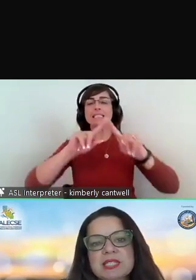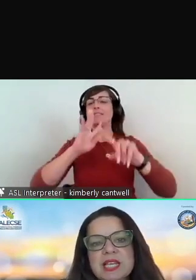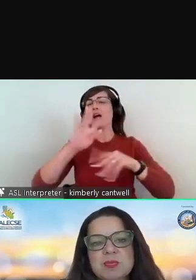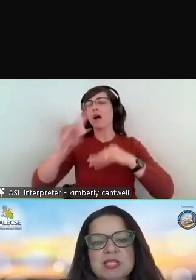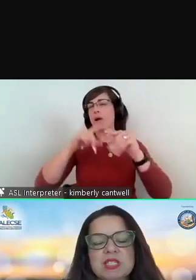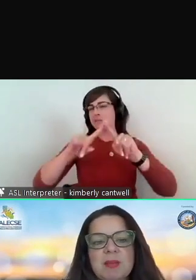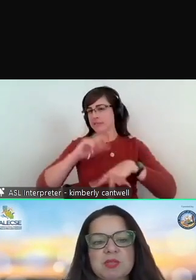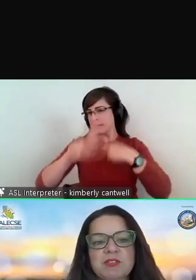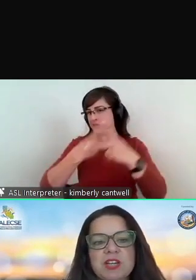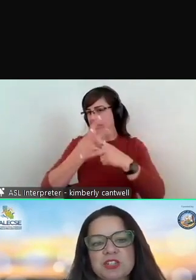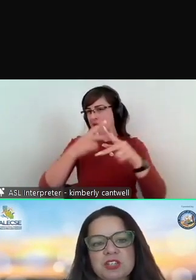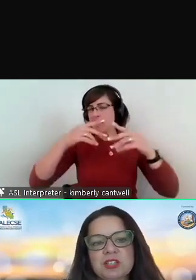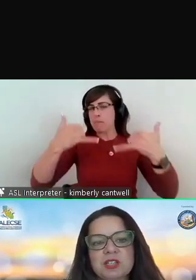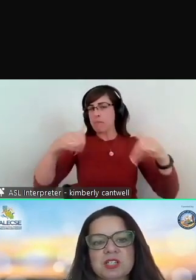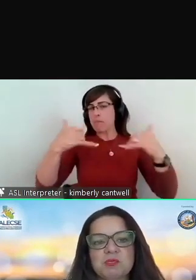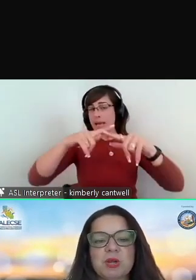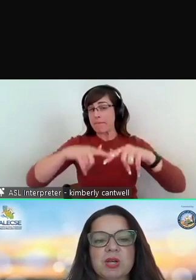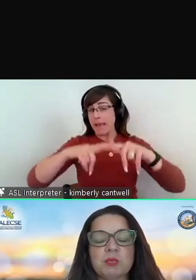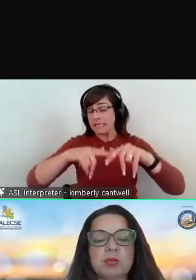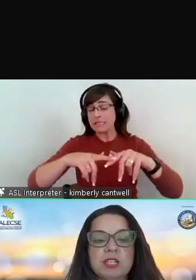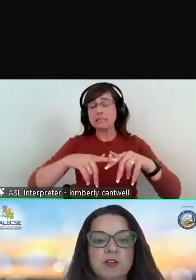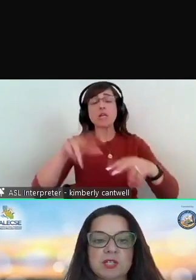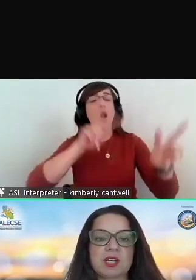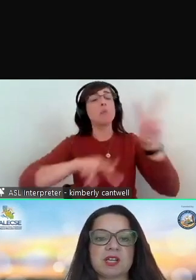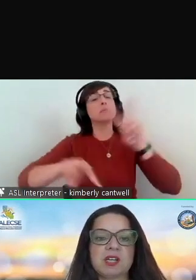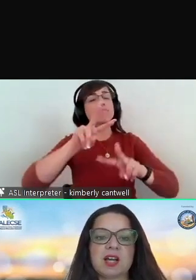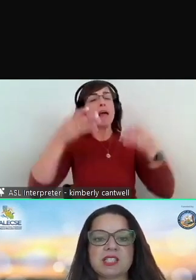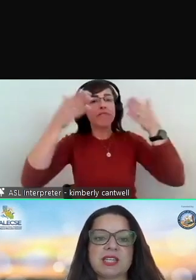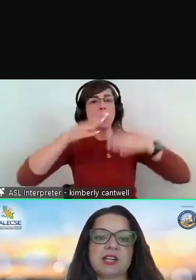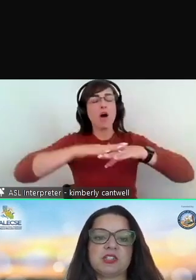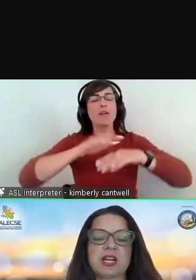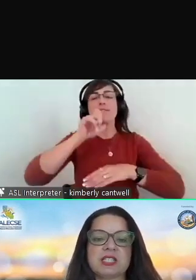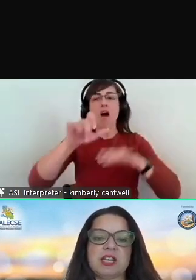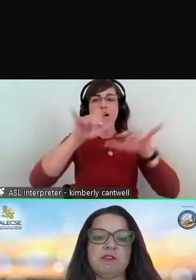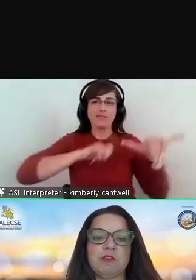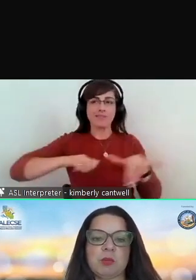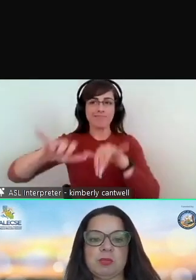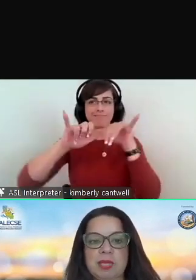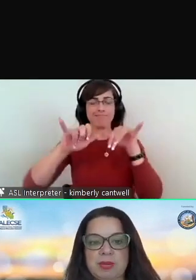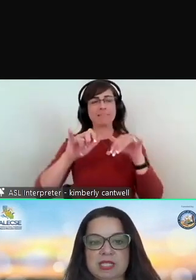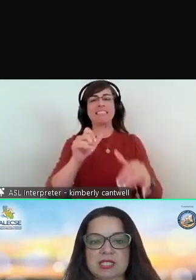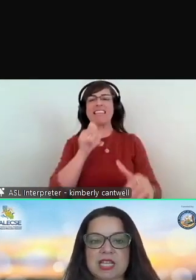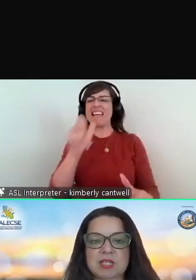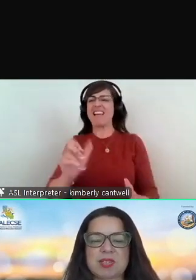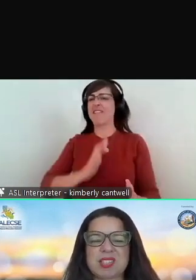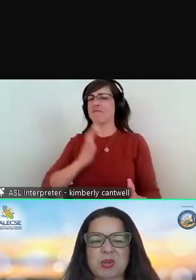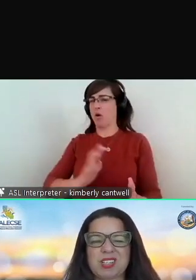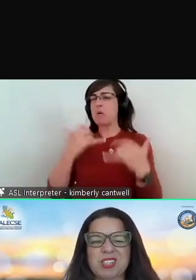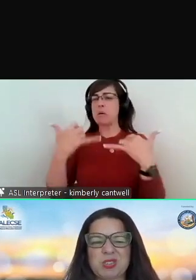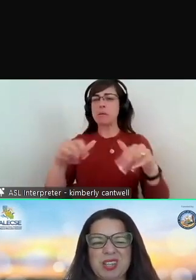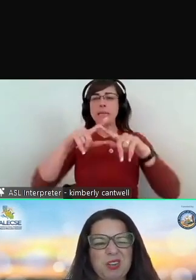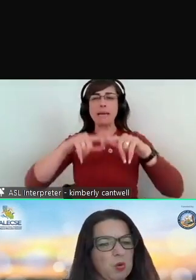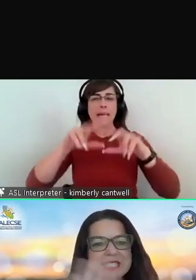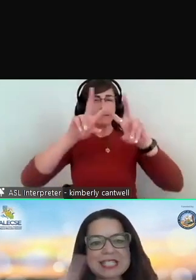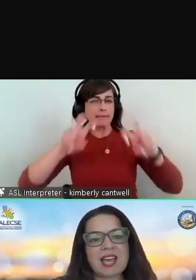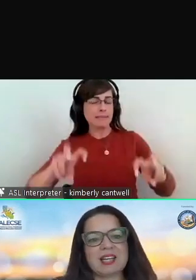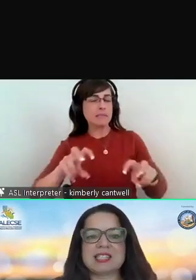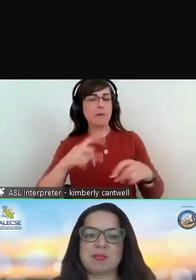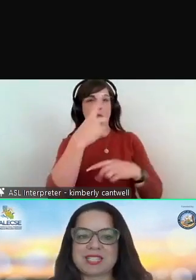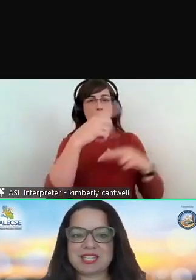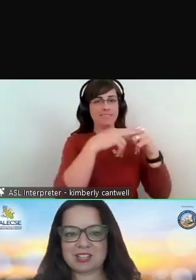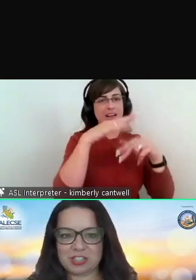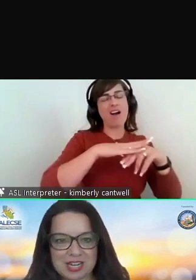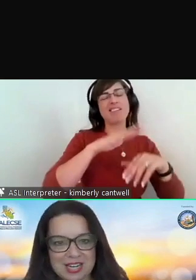play-based assessments, observational. We're going to really focus on non-standardized, informal play-based assessments. We're going to do like one slide